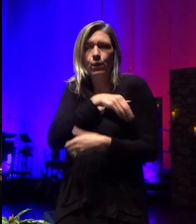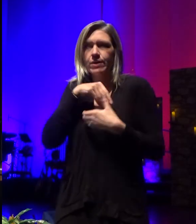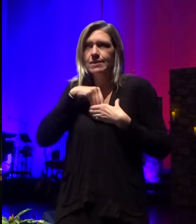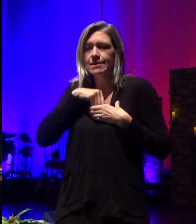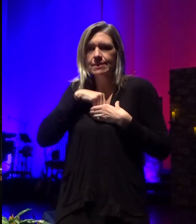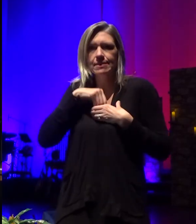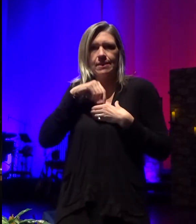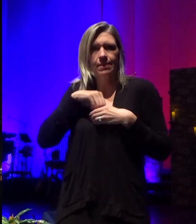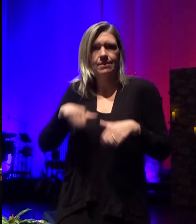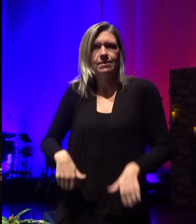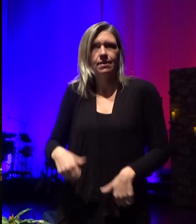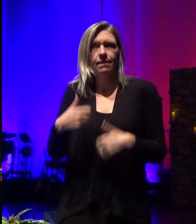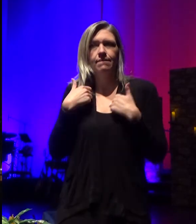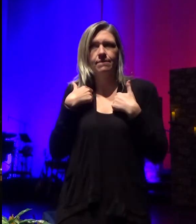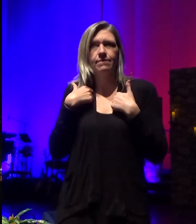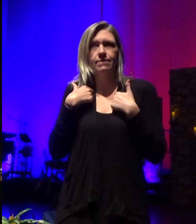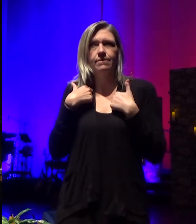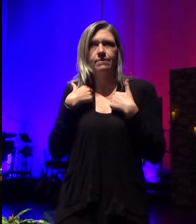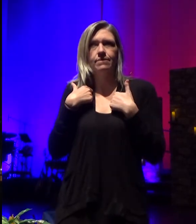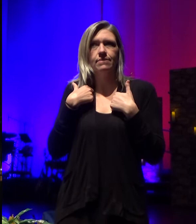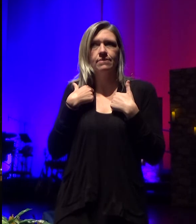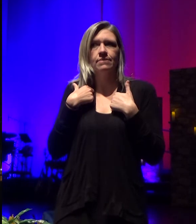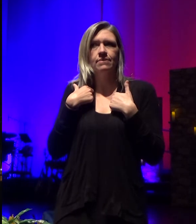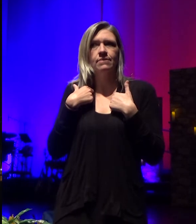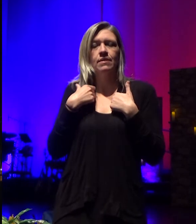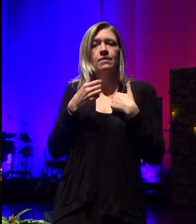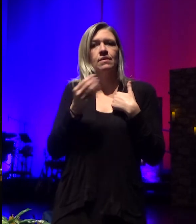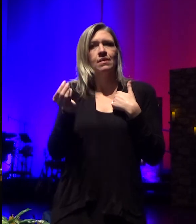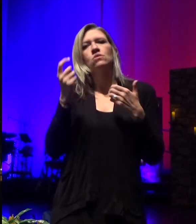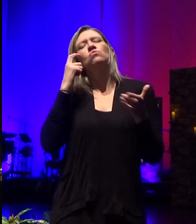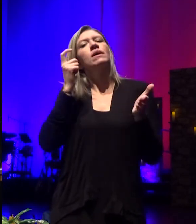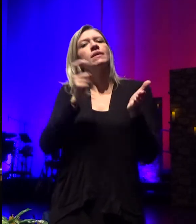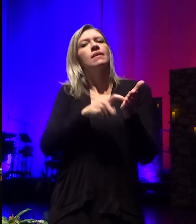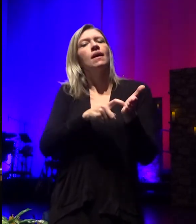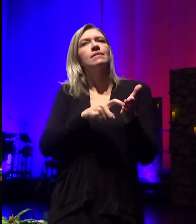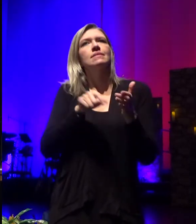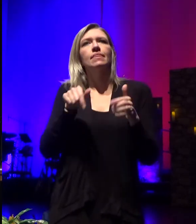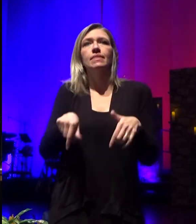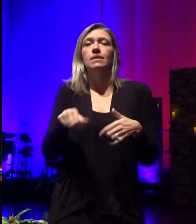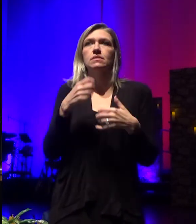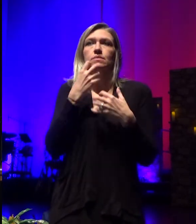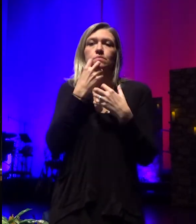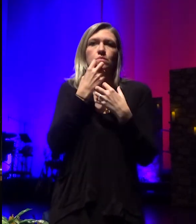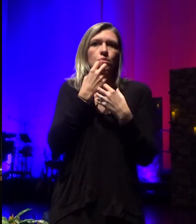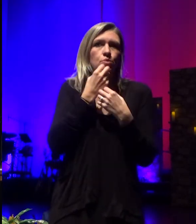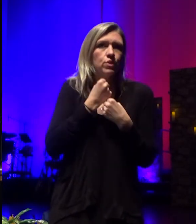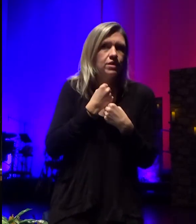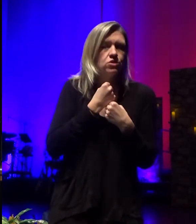this life. And to recognize that these invaluable, precious